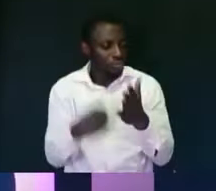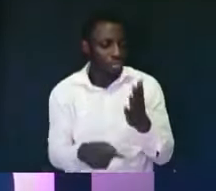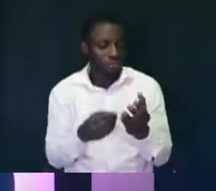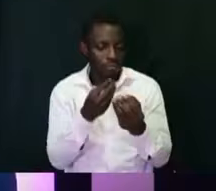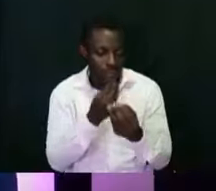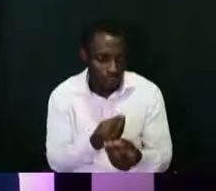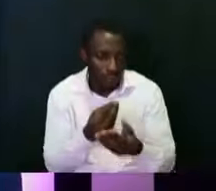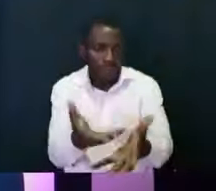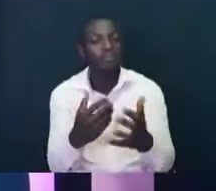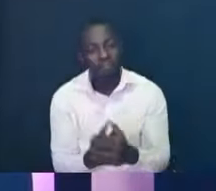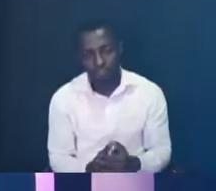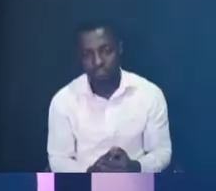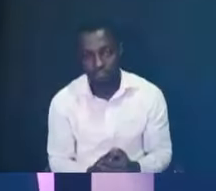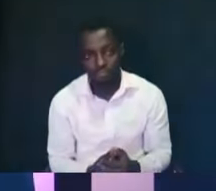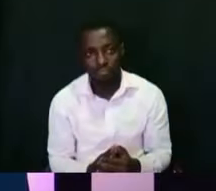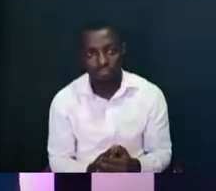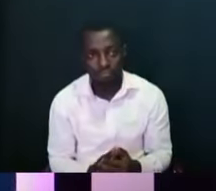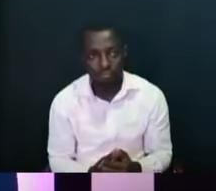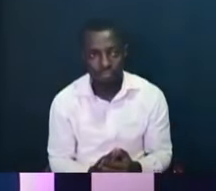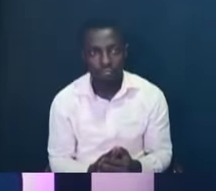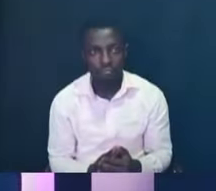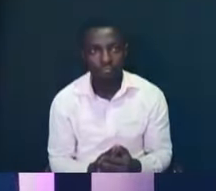what should go into it.